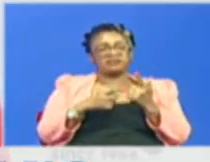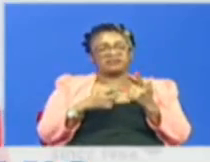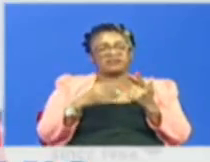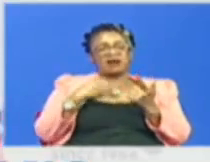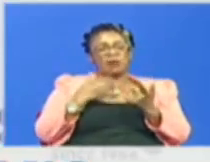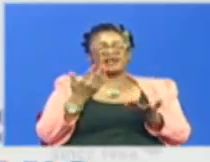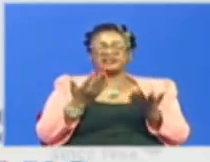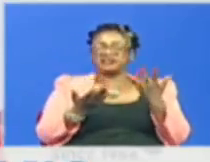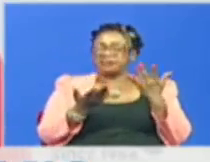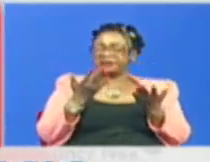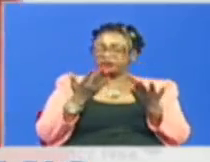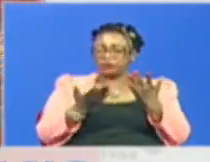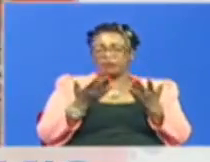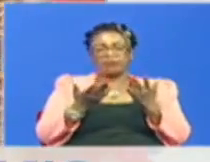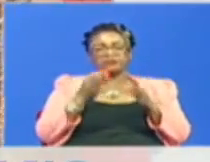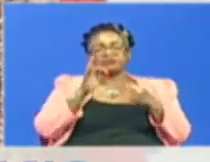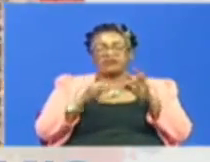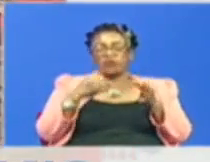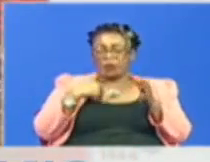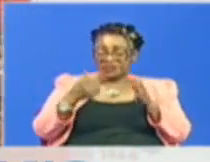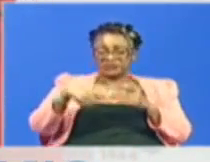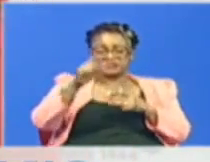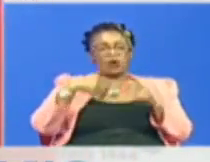is if we increased our market presence